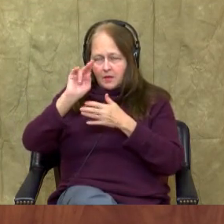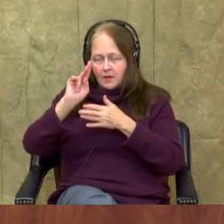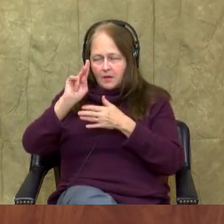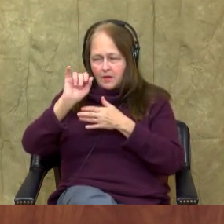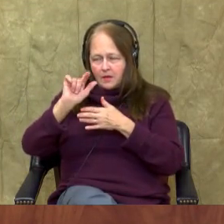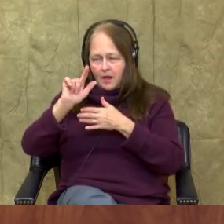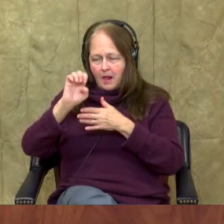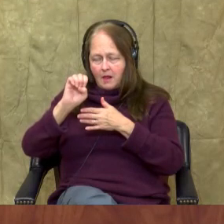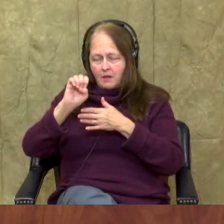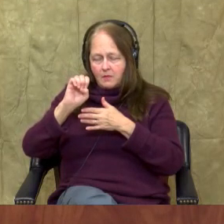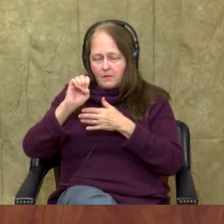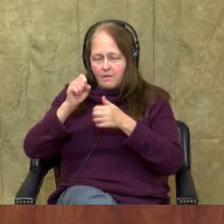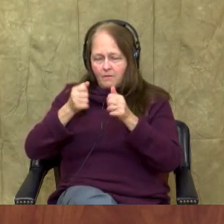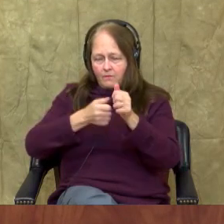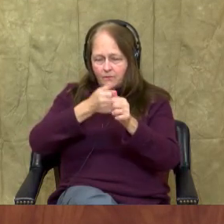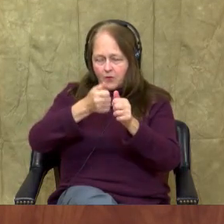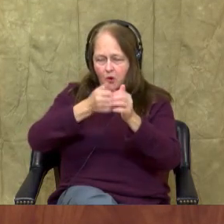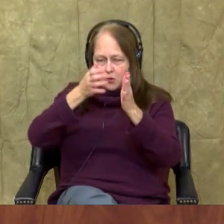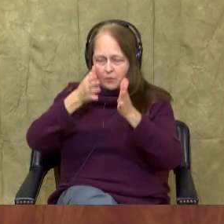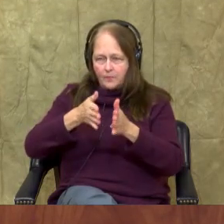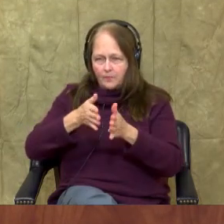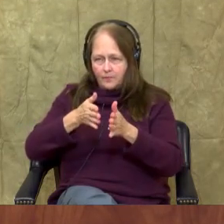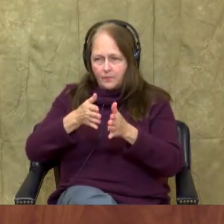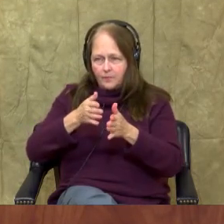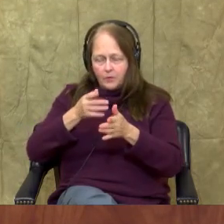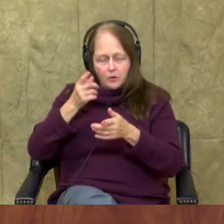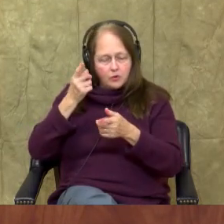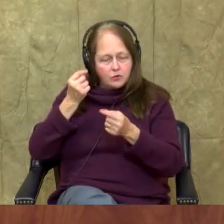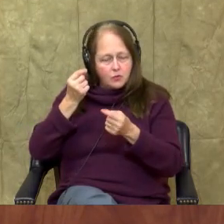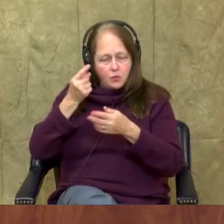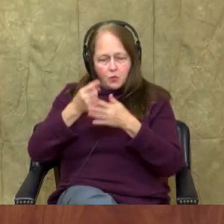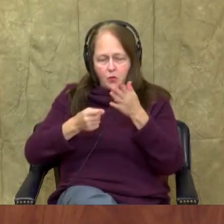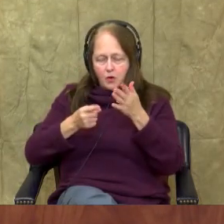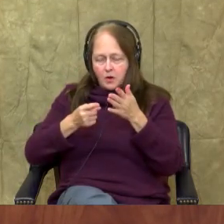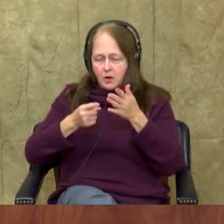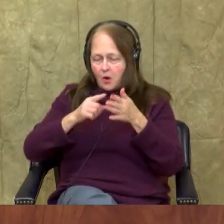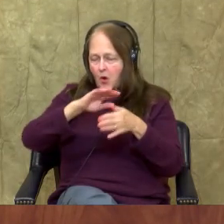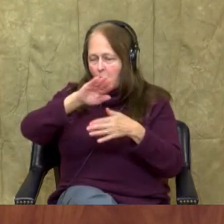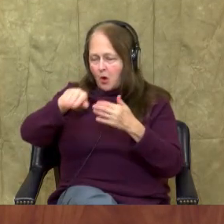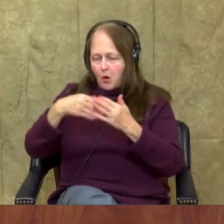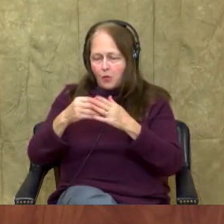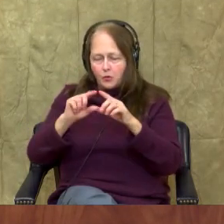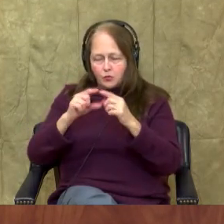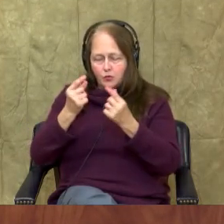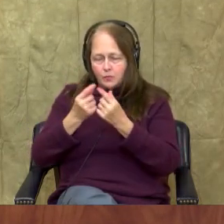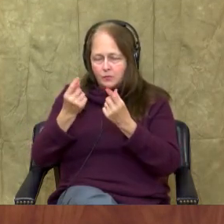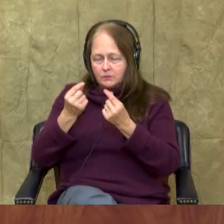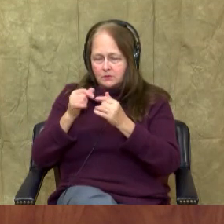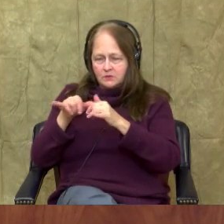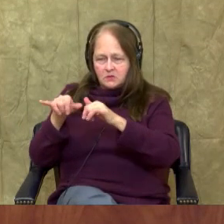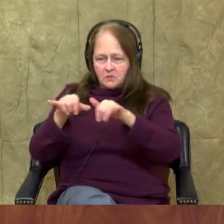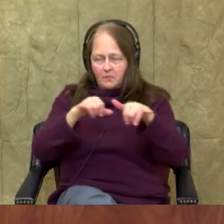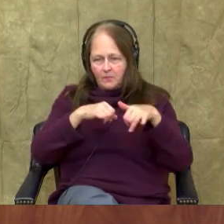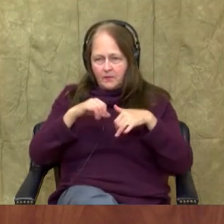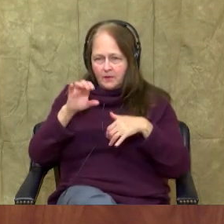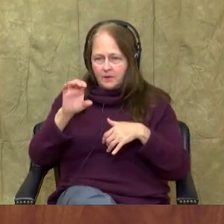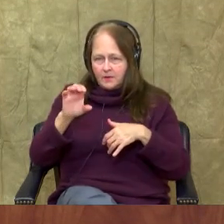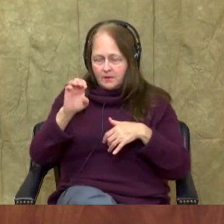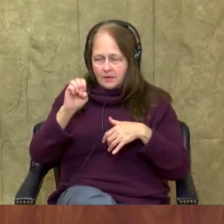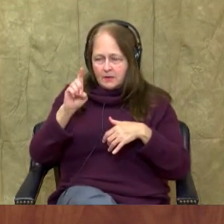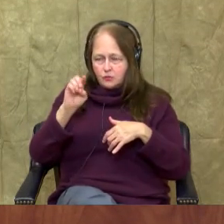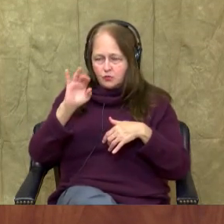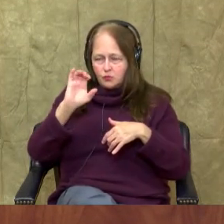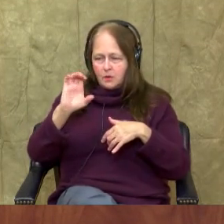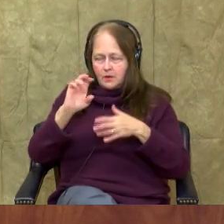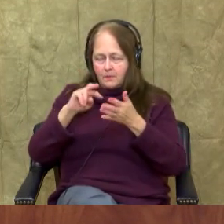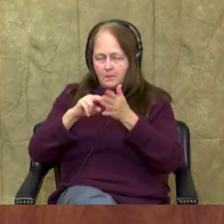a conformer and a follower, meaning he does whatever the majority of the group would do, and LeCedric is a maverick, that